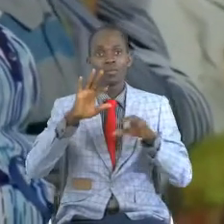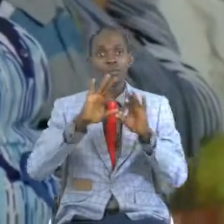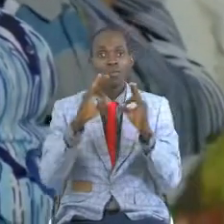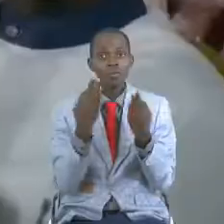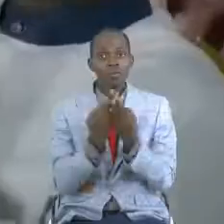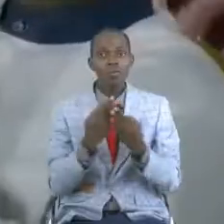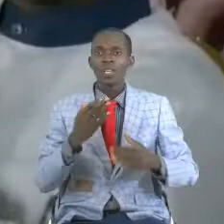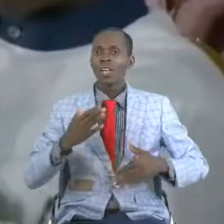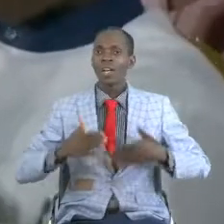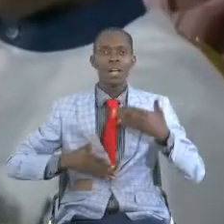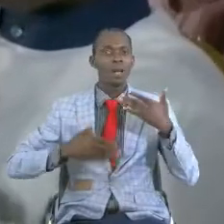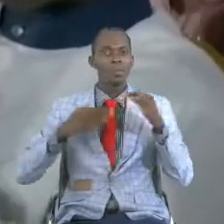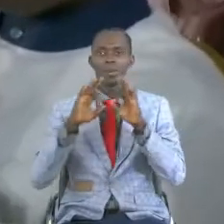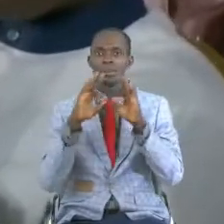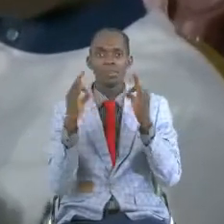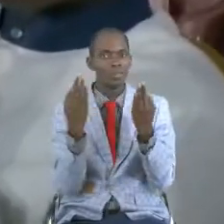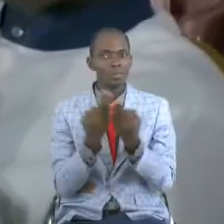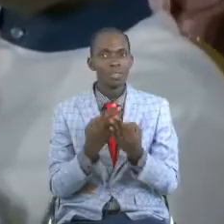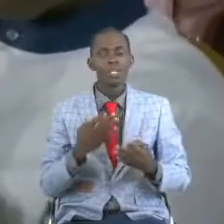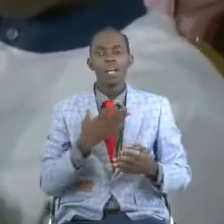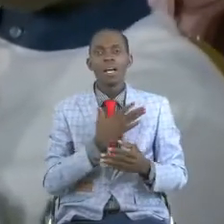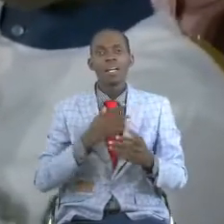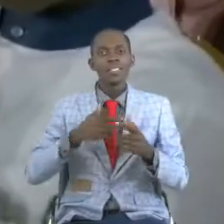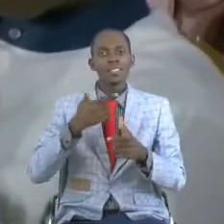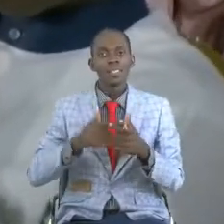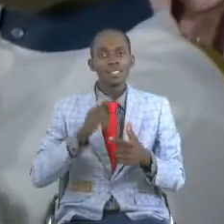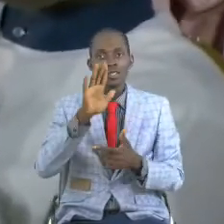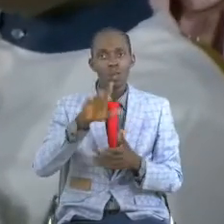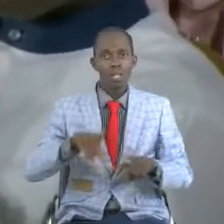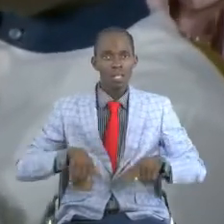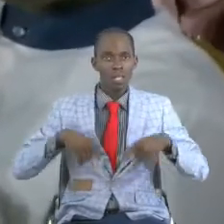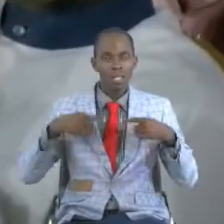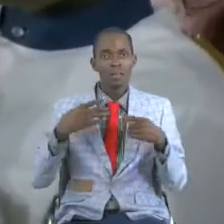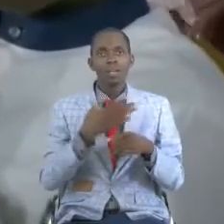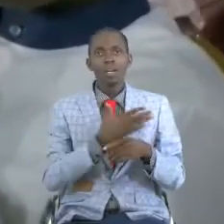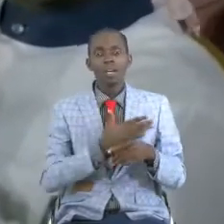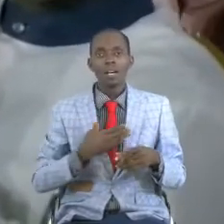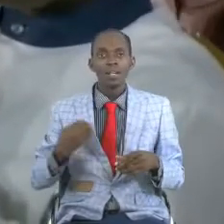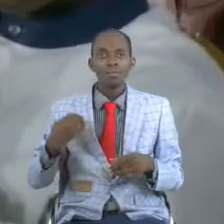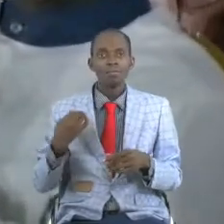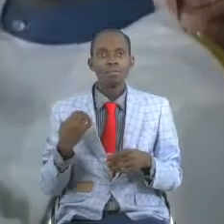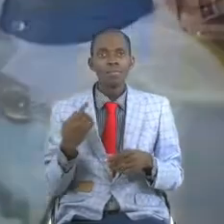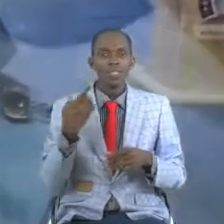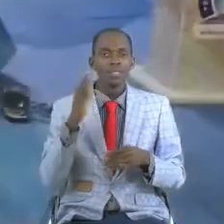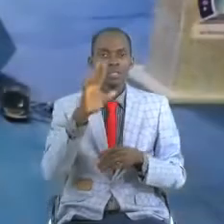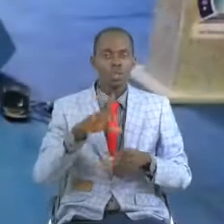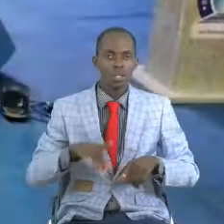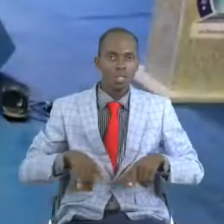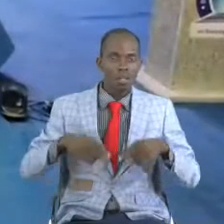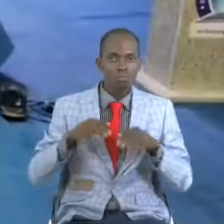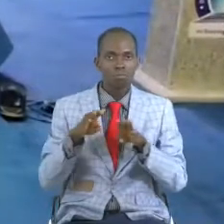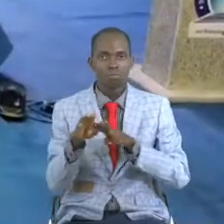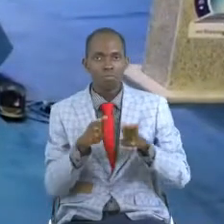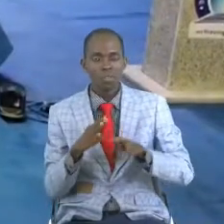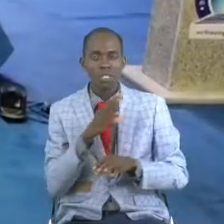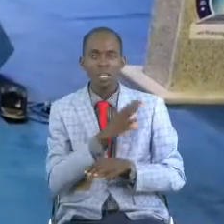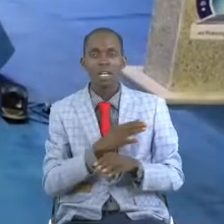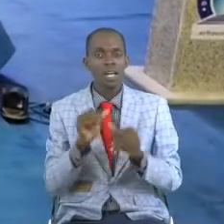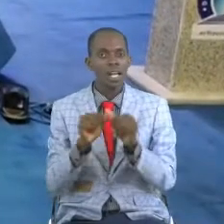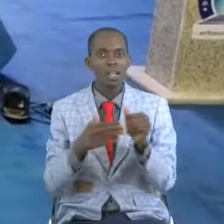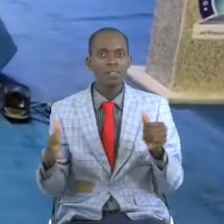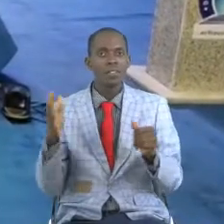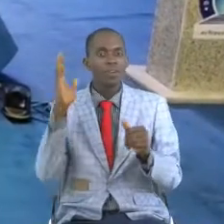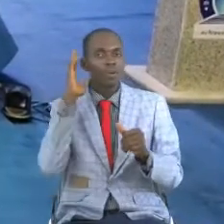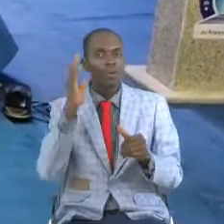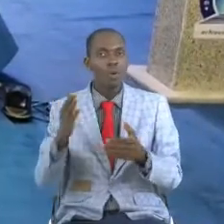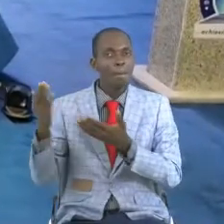happy family. And then your life and your lifetime and your lifestyle, everything will bring